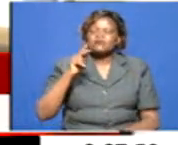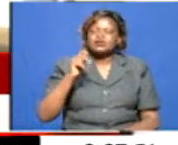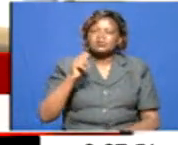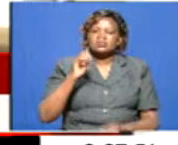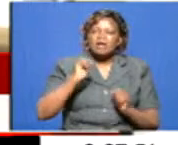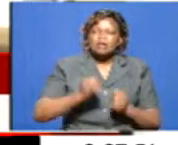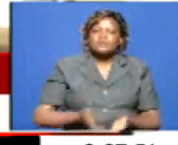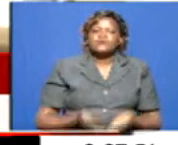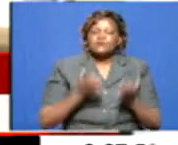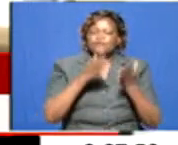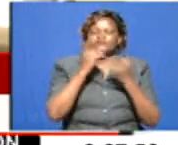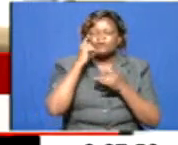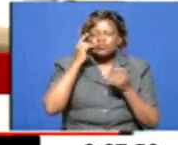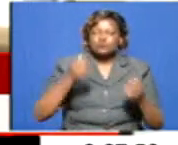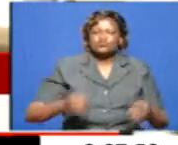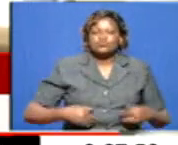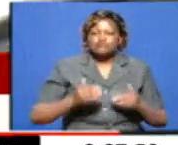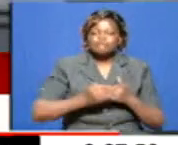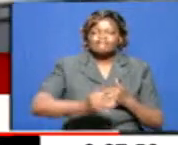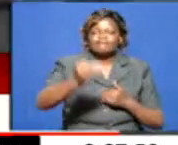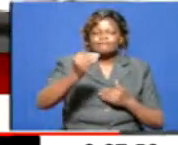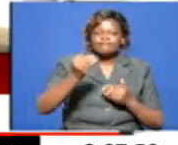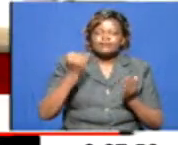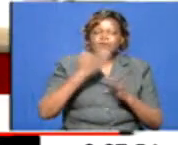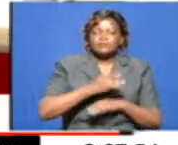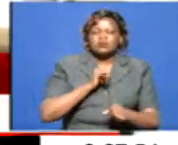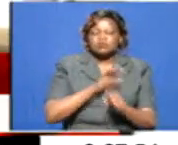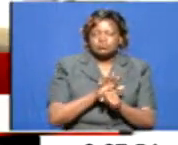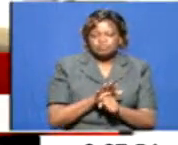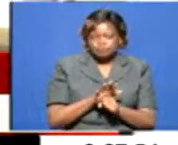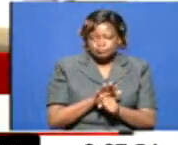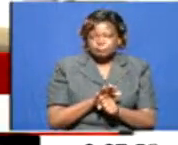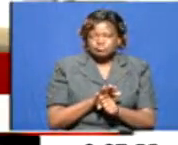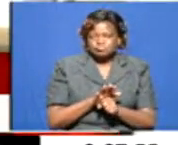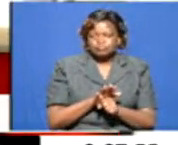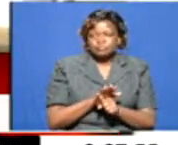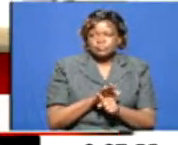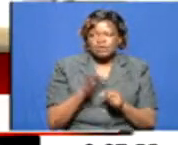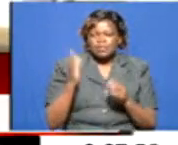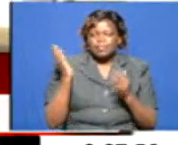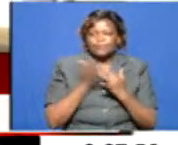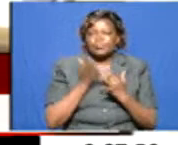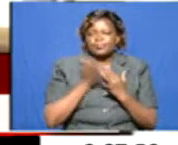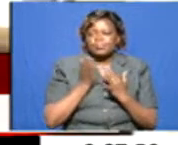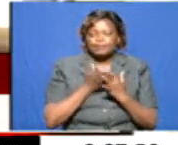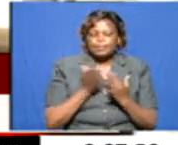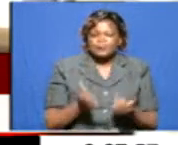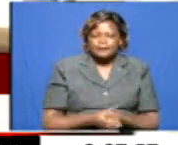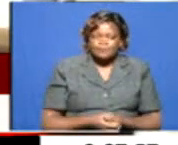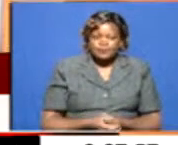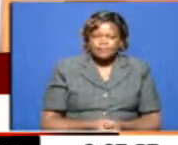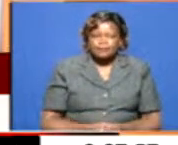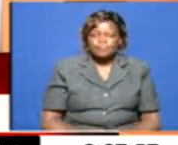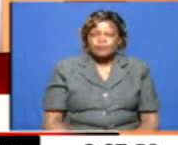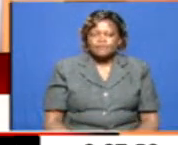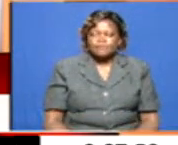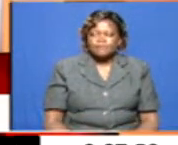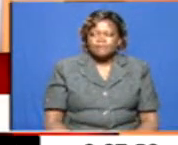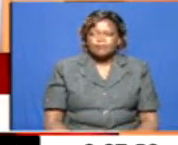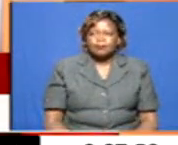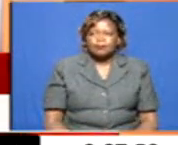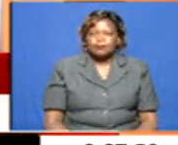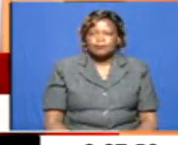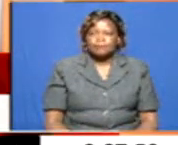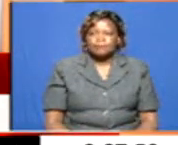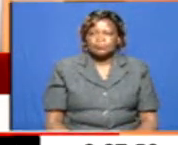going forward, especially after the COVID-19 disruption. Alan Aoko, Prime Edition. Thank